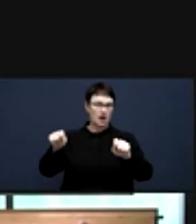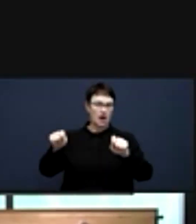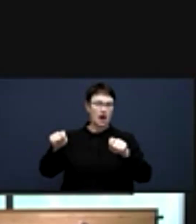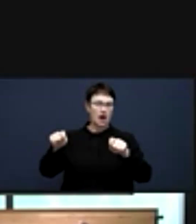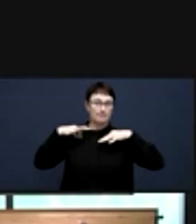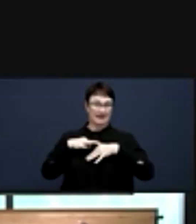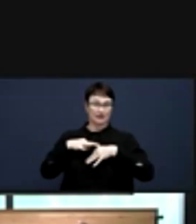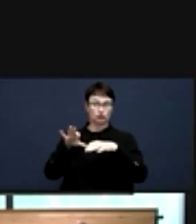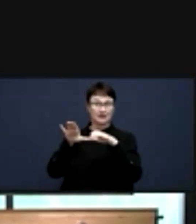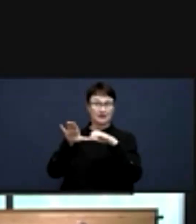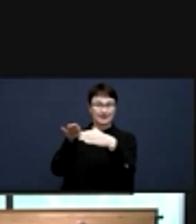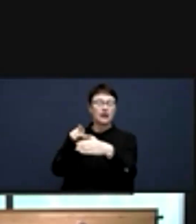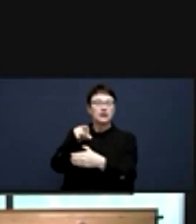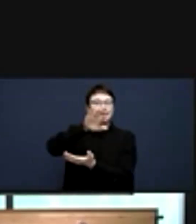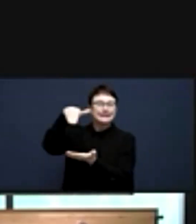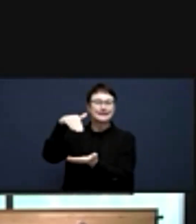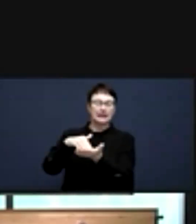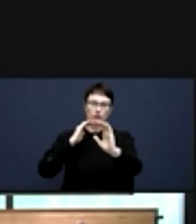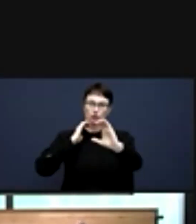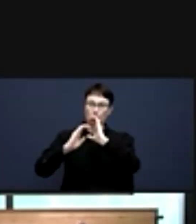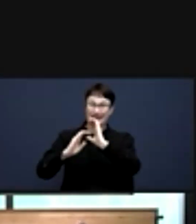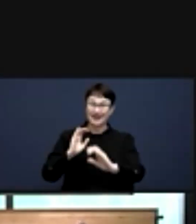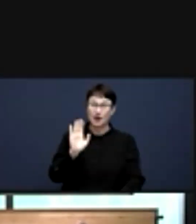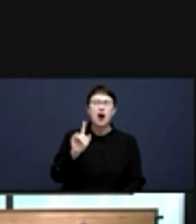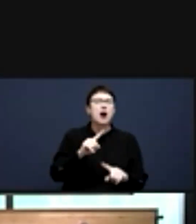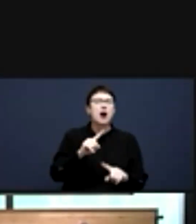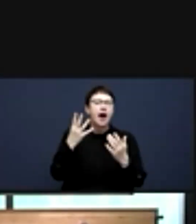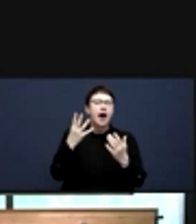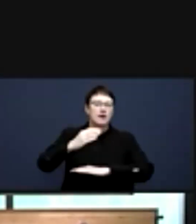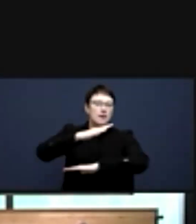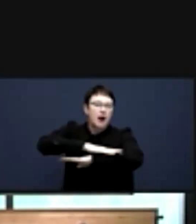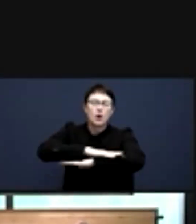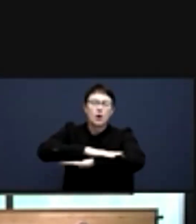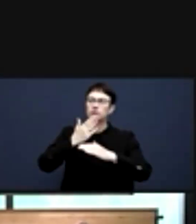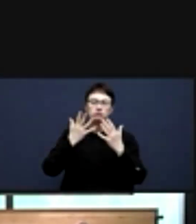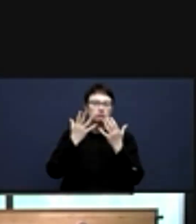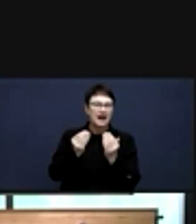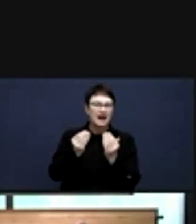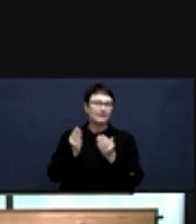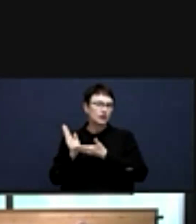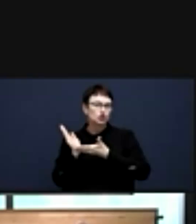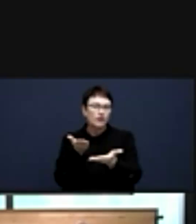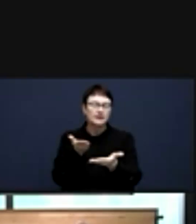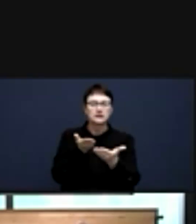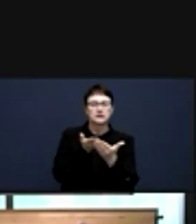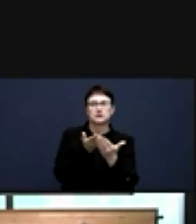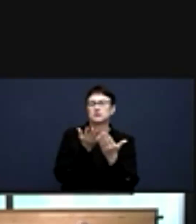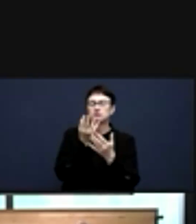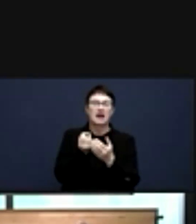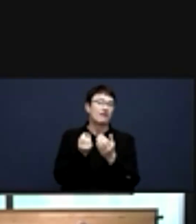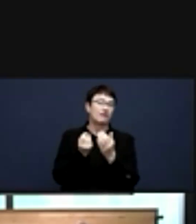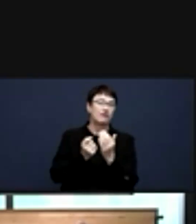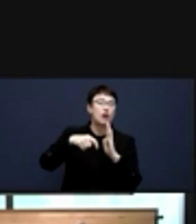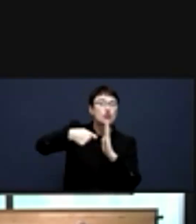we provide a lot of platforms, services with independent projects and development teams, lots